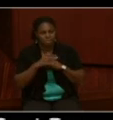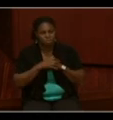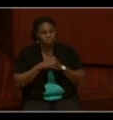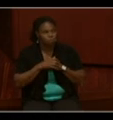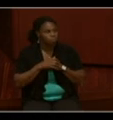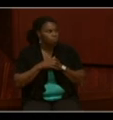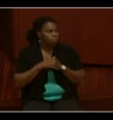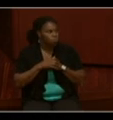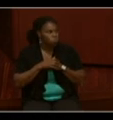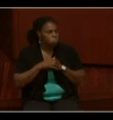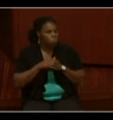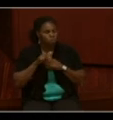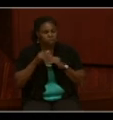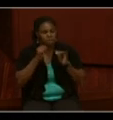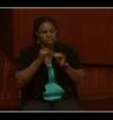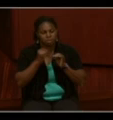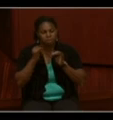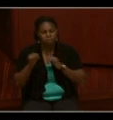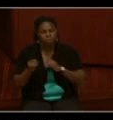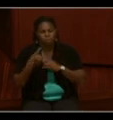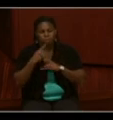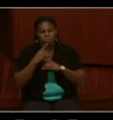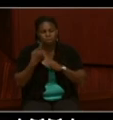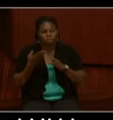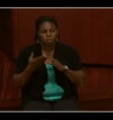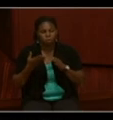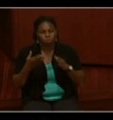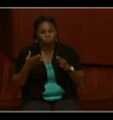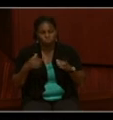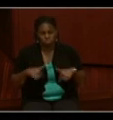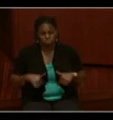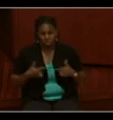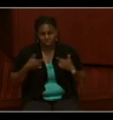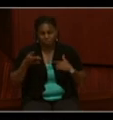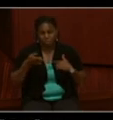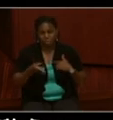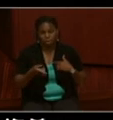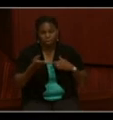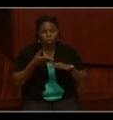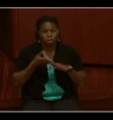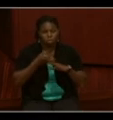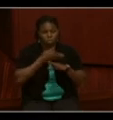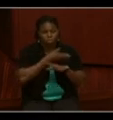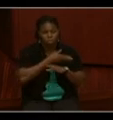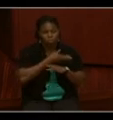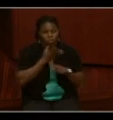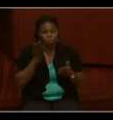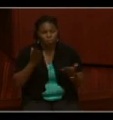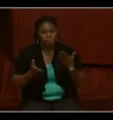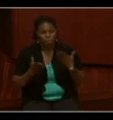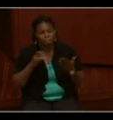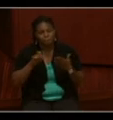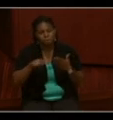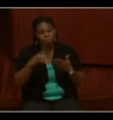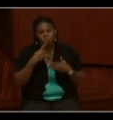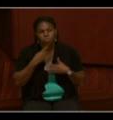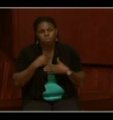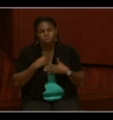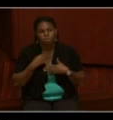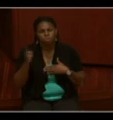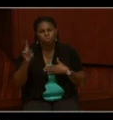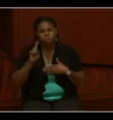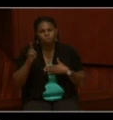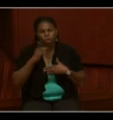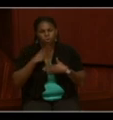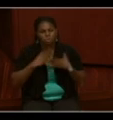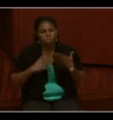had claimed to be prior residents of that place. Well, if you had lived there before, then perhaps you should be able to tell us where some